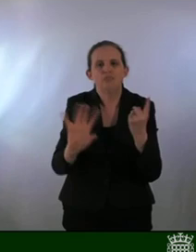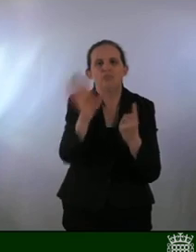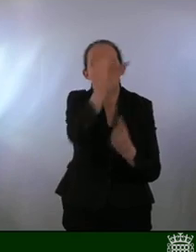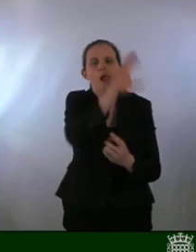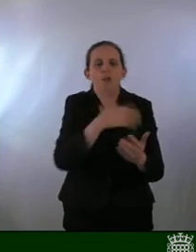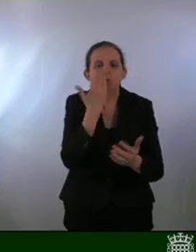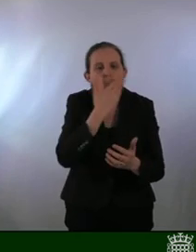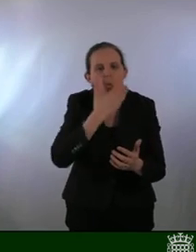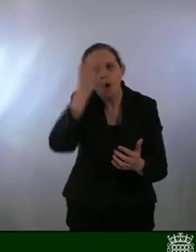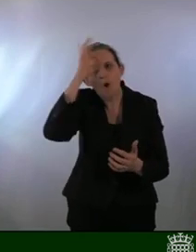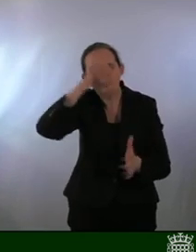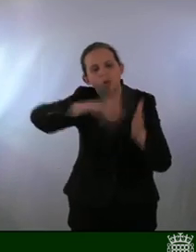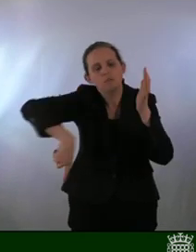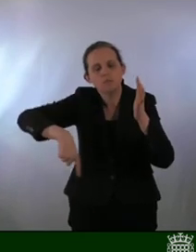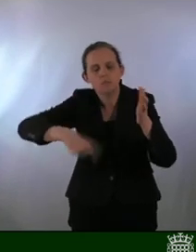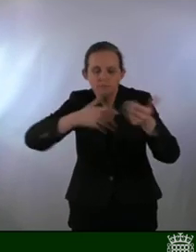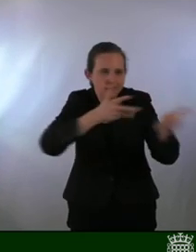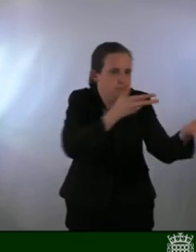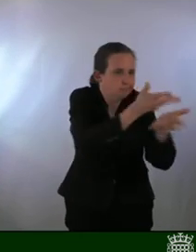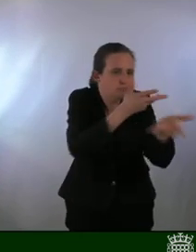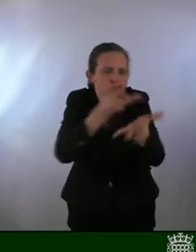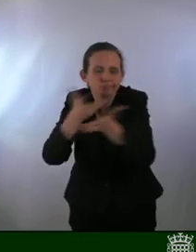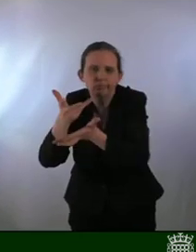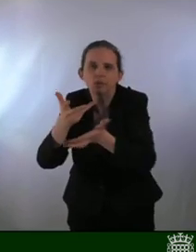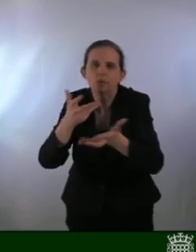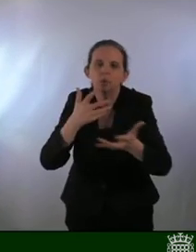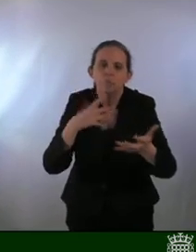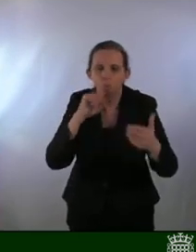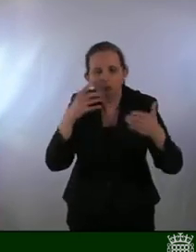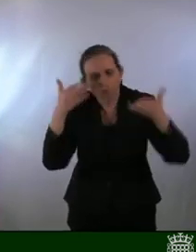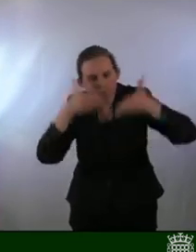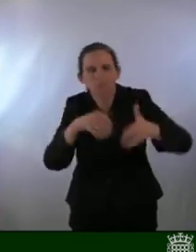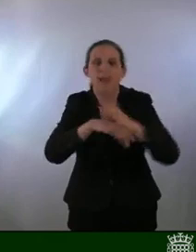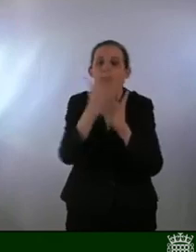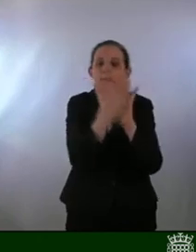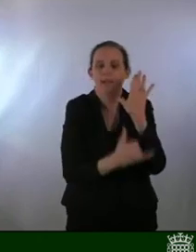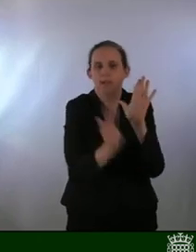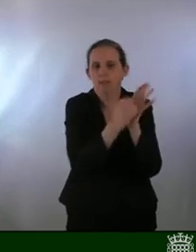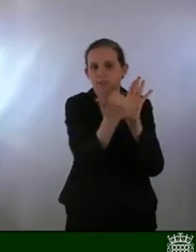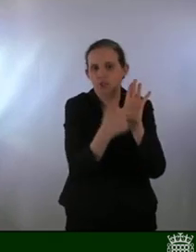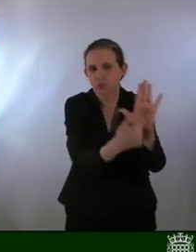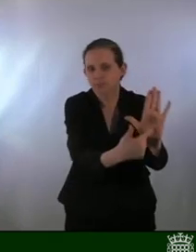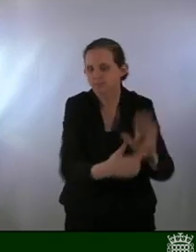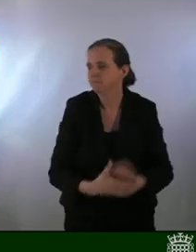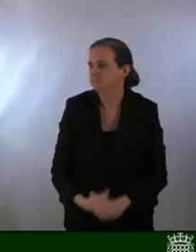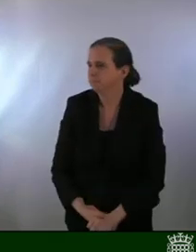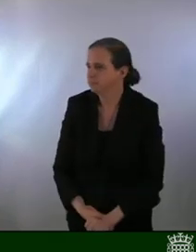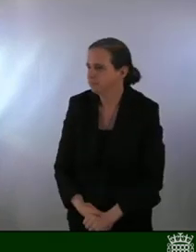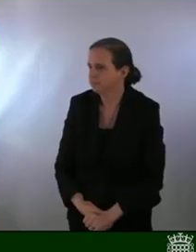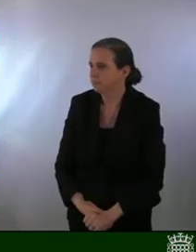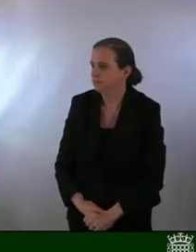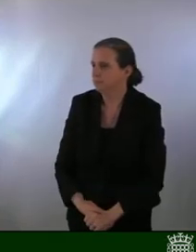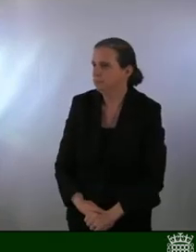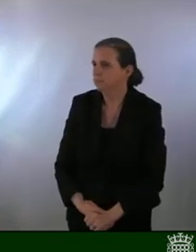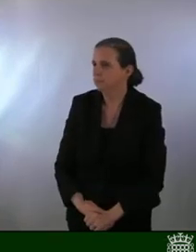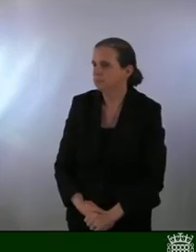in England in these cases, and it's something that we are looking to address in the bill. Paula Barker. Thank you, Mr Speaker. I'd like to